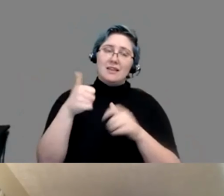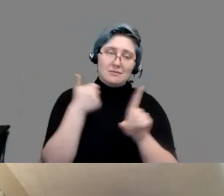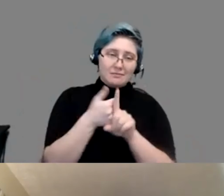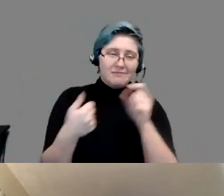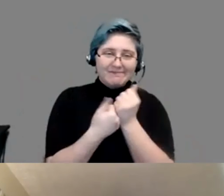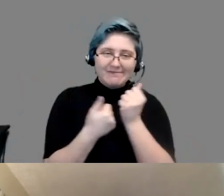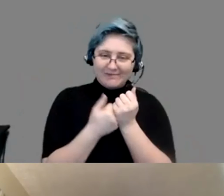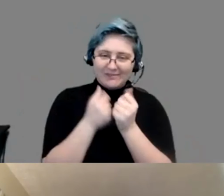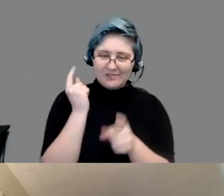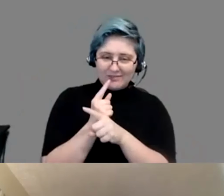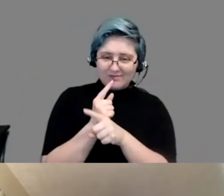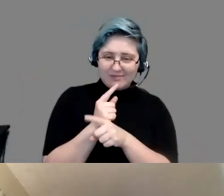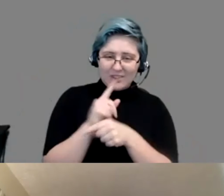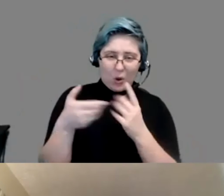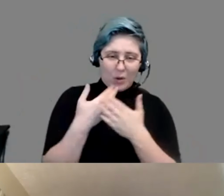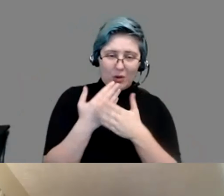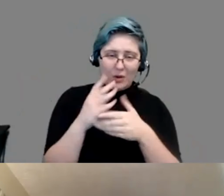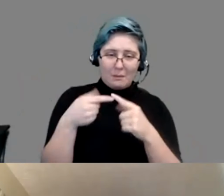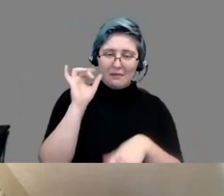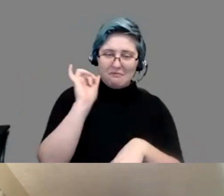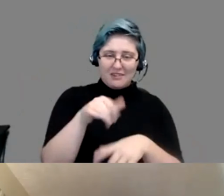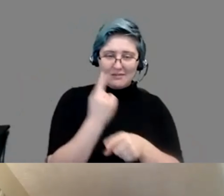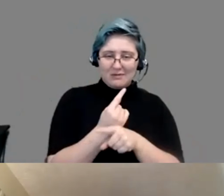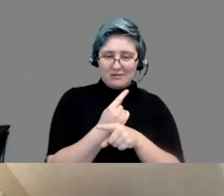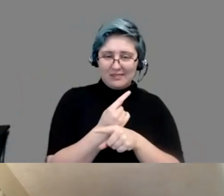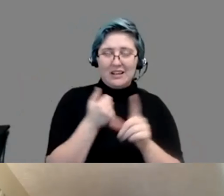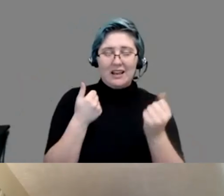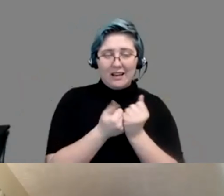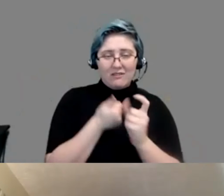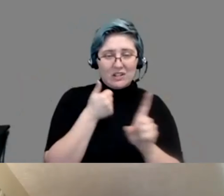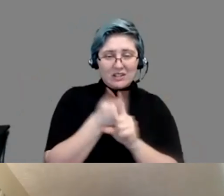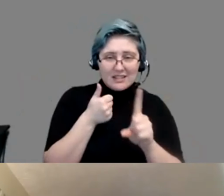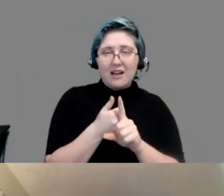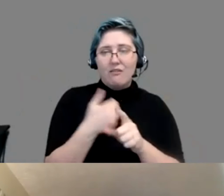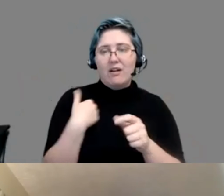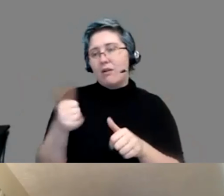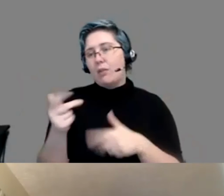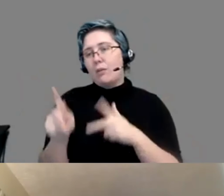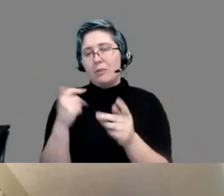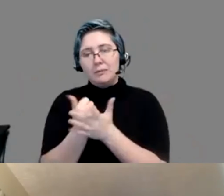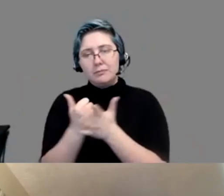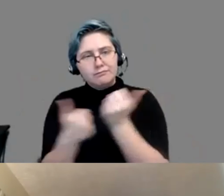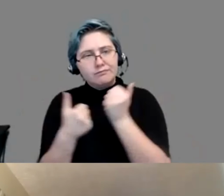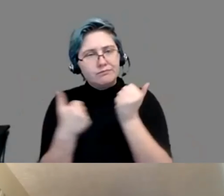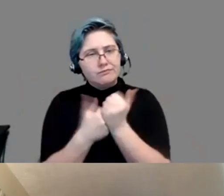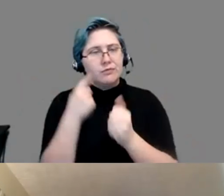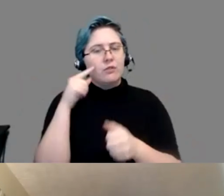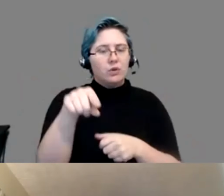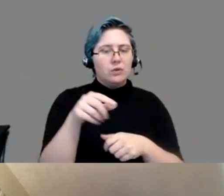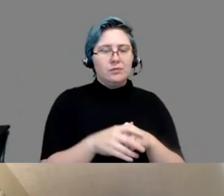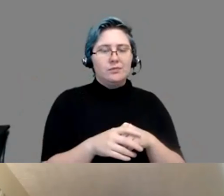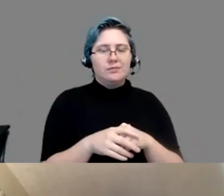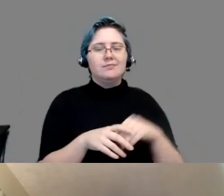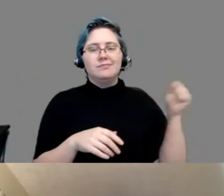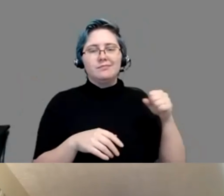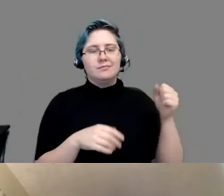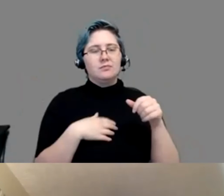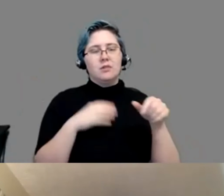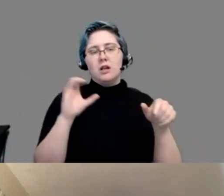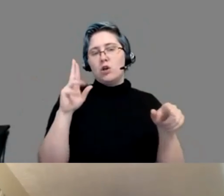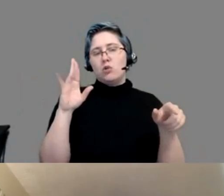doesn't it? Right? You advocate for yourself, and/or get some other folks to do that with you. I would